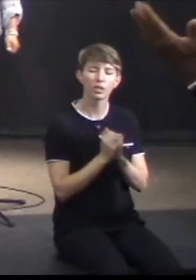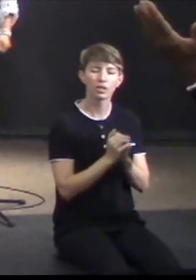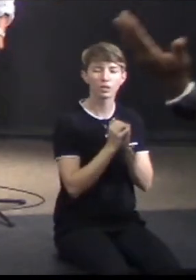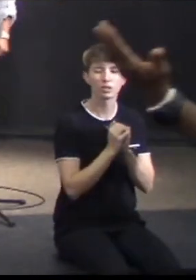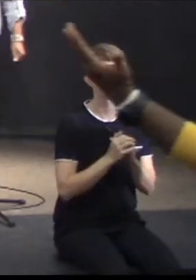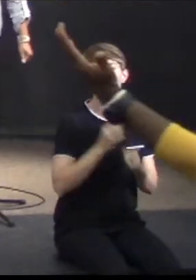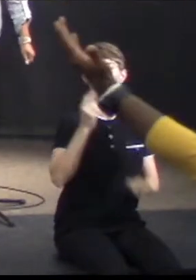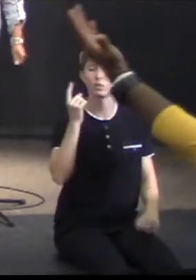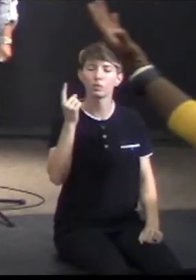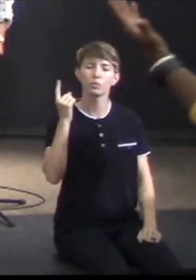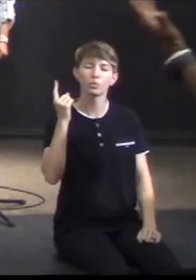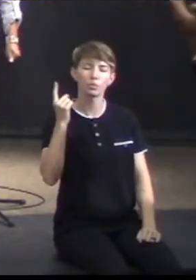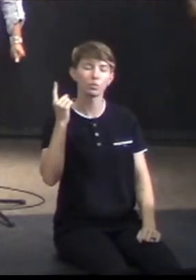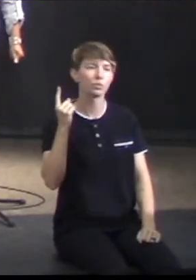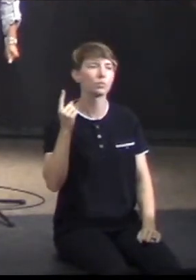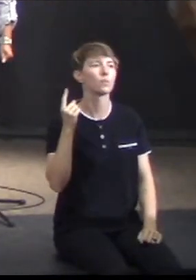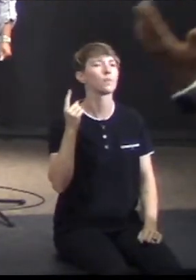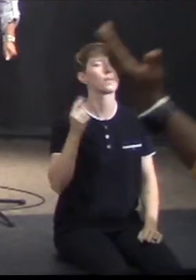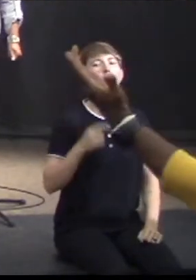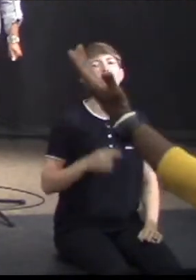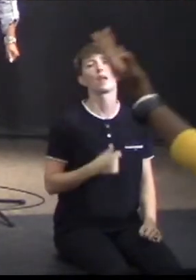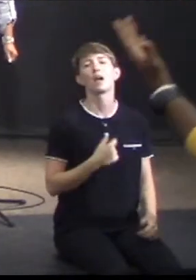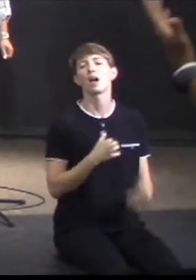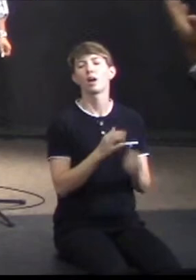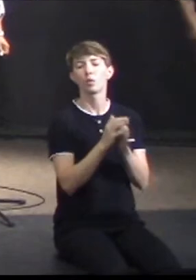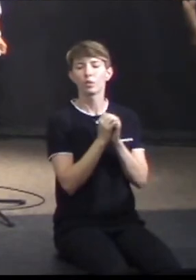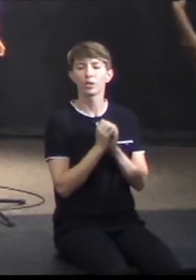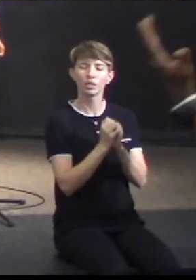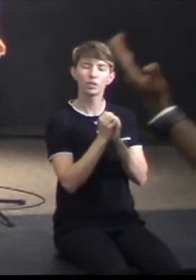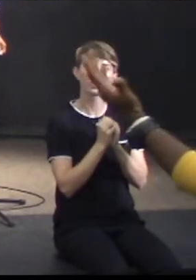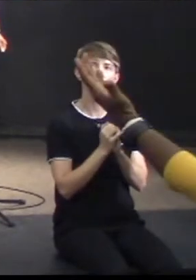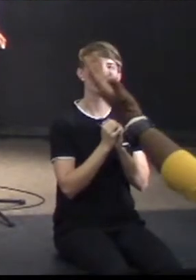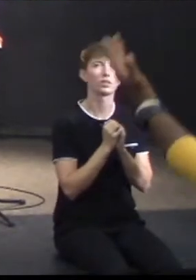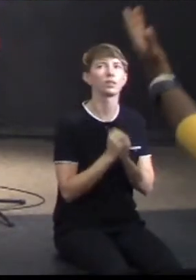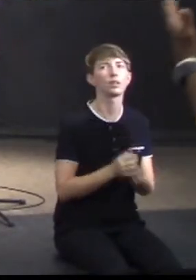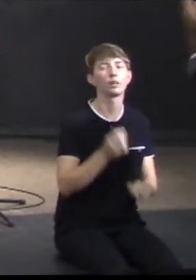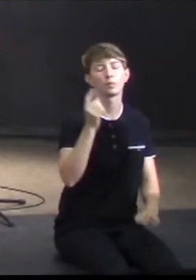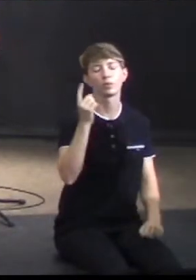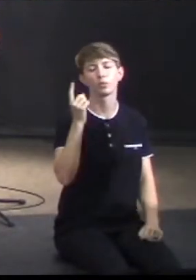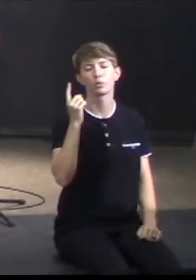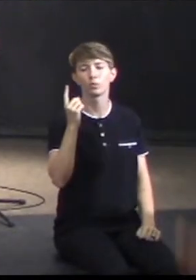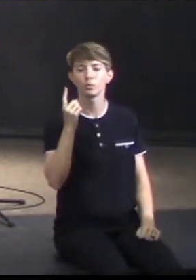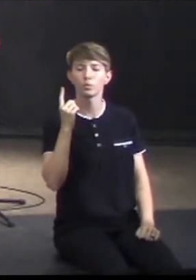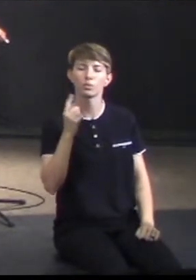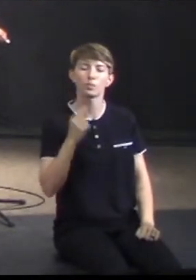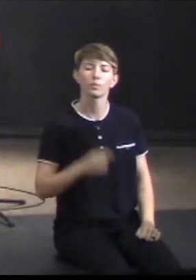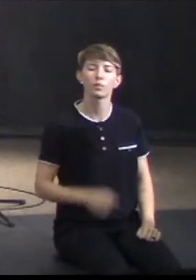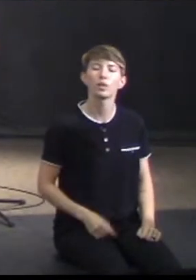I worship you. I worship.